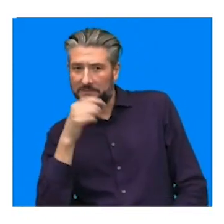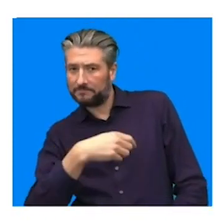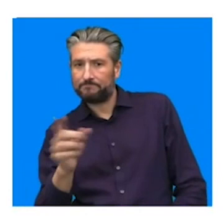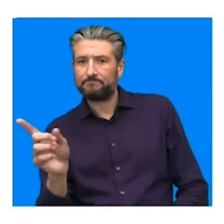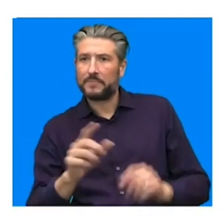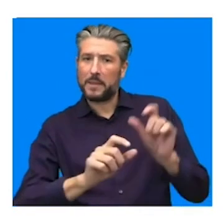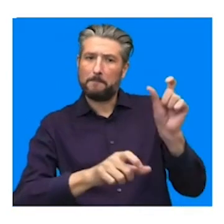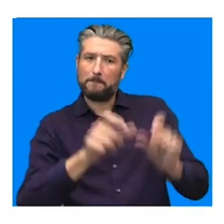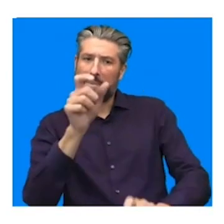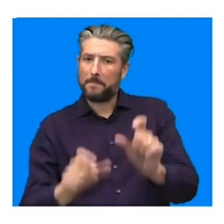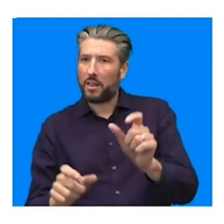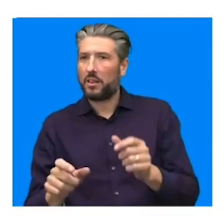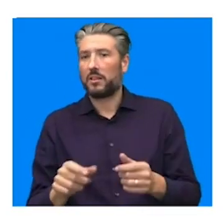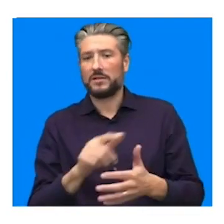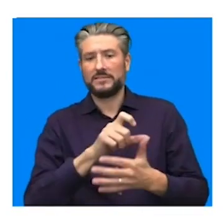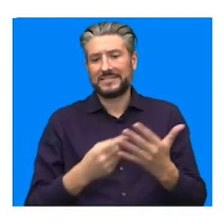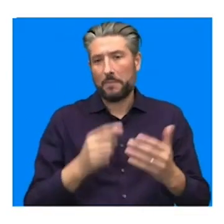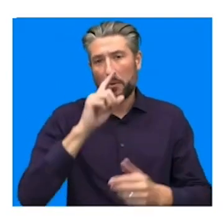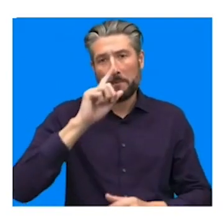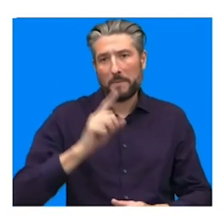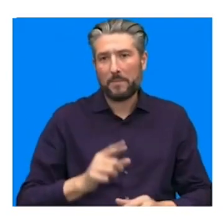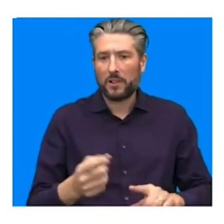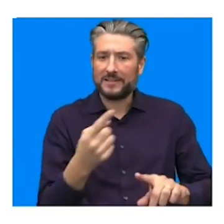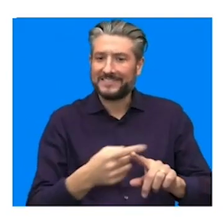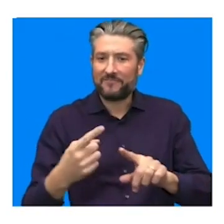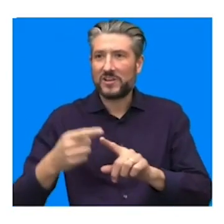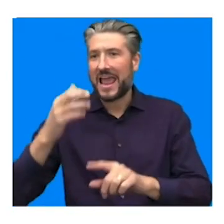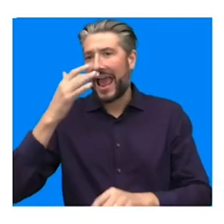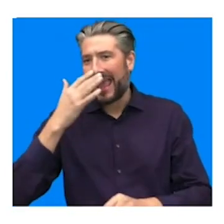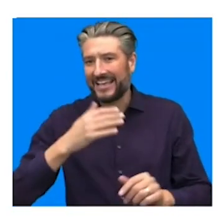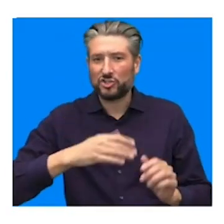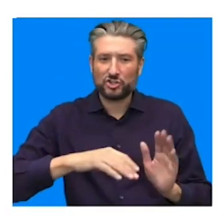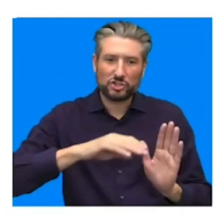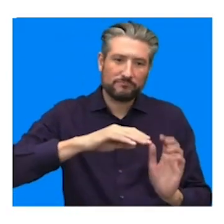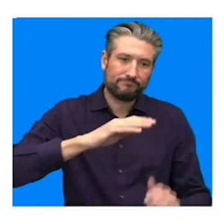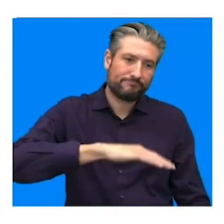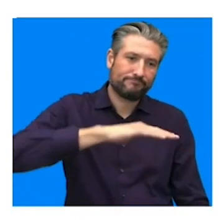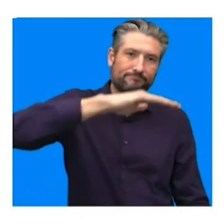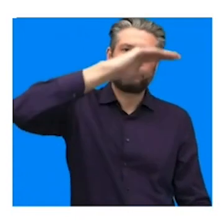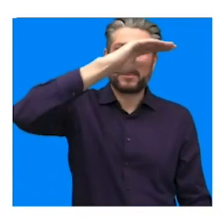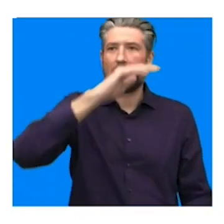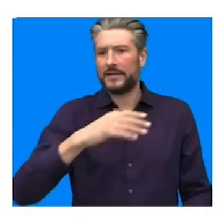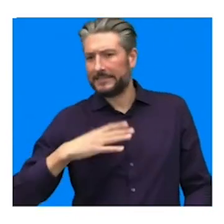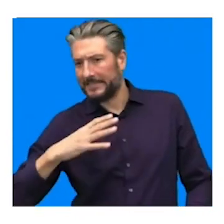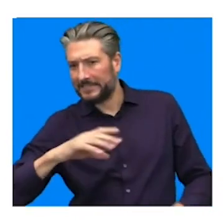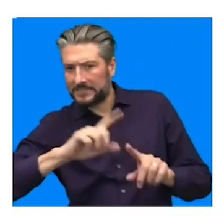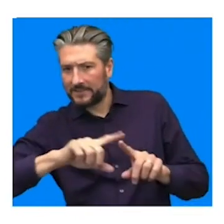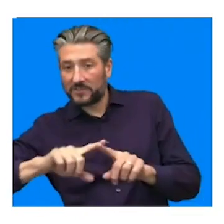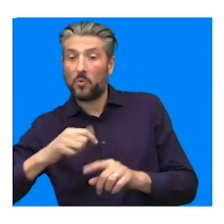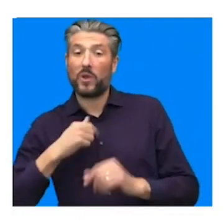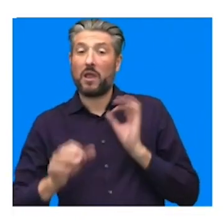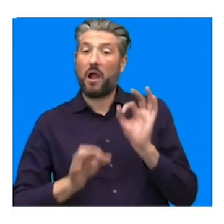of disability or different ages and other specific, needs, and asking, what are the issues and challenges with a